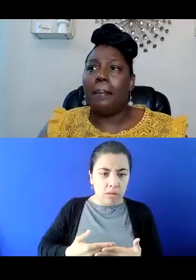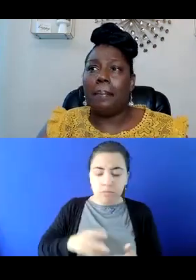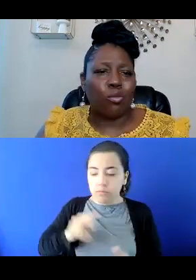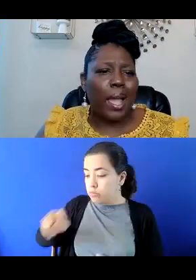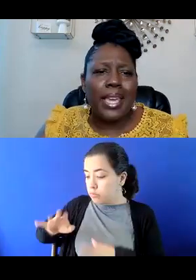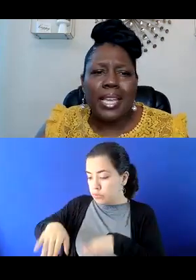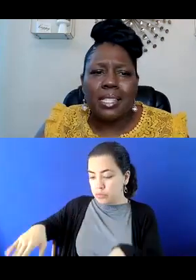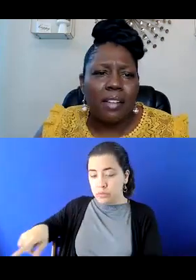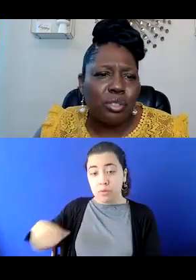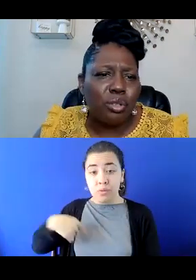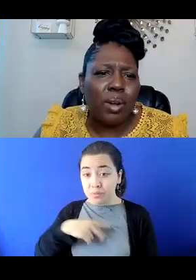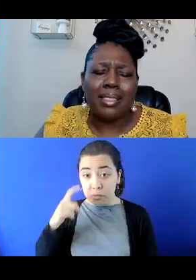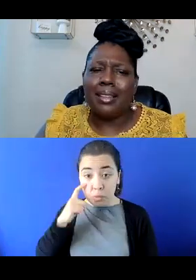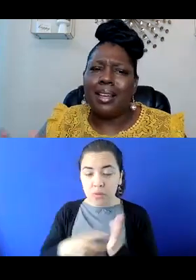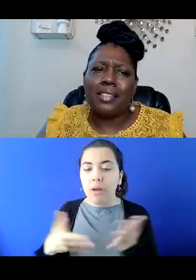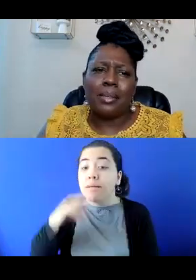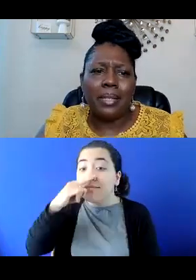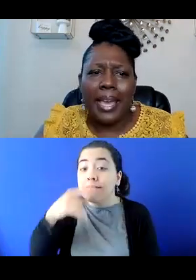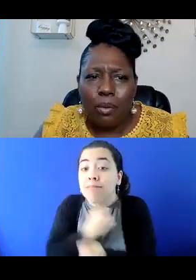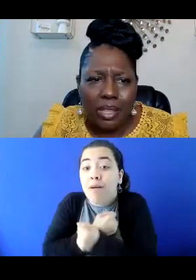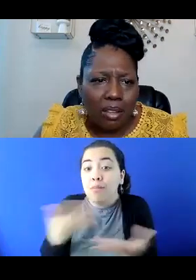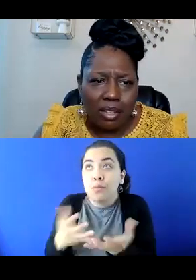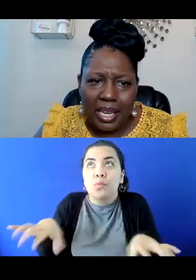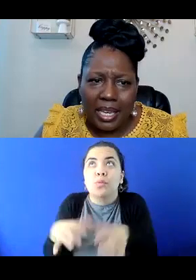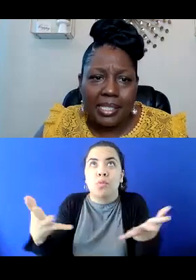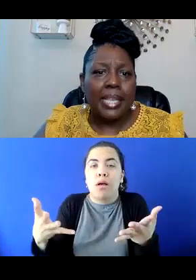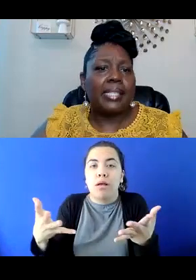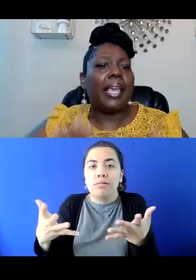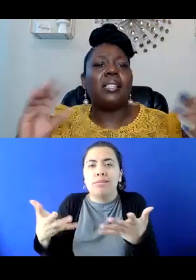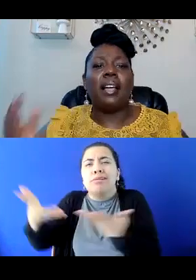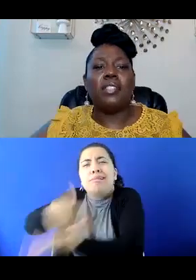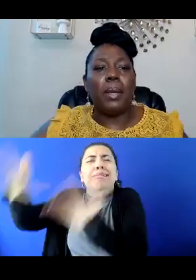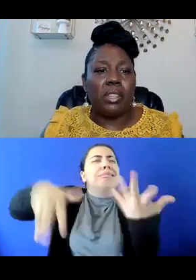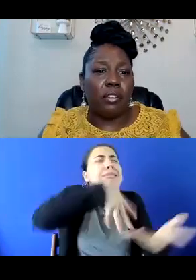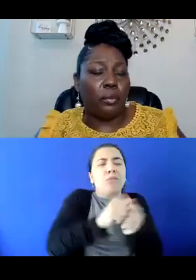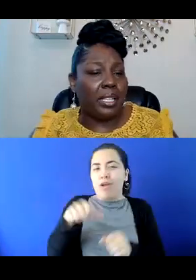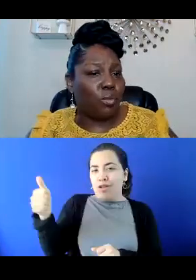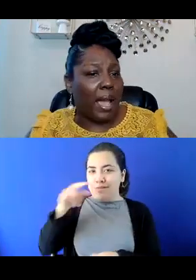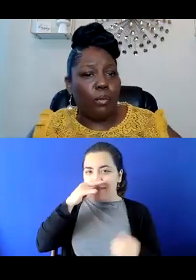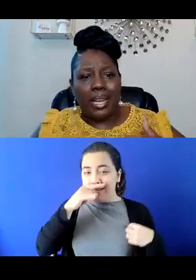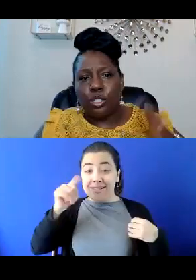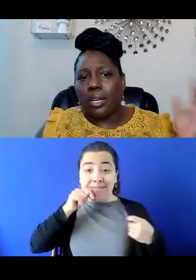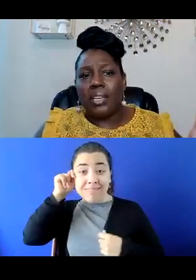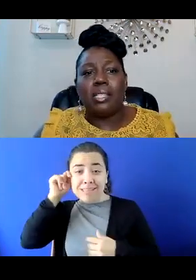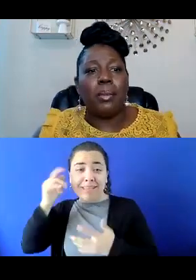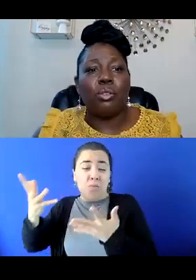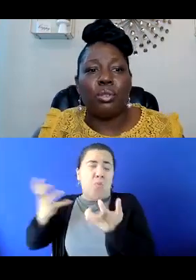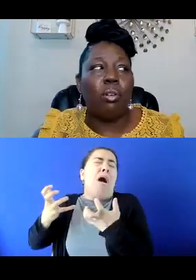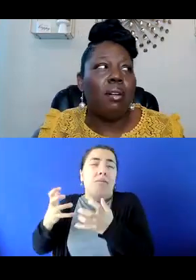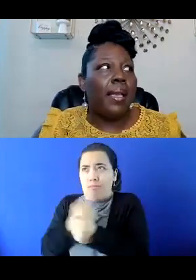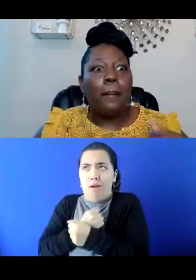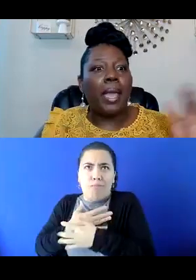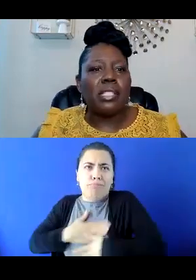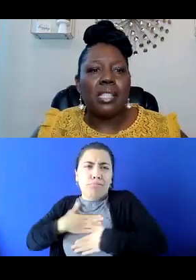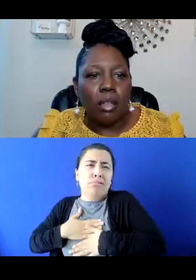the impact, right? Kids love to do what? They love to play with other kids. Teens love to be with their friends, right? When they sort of get to middle